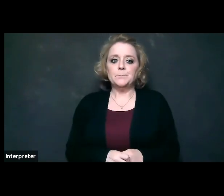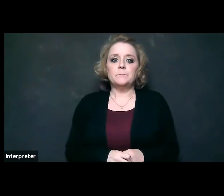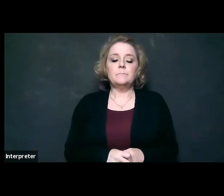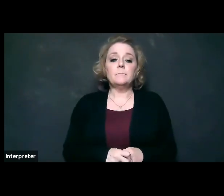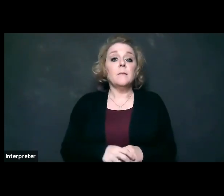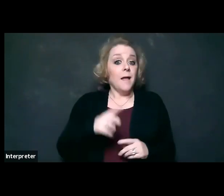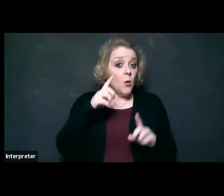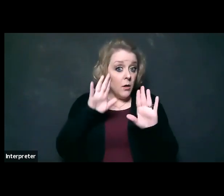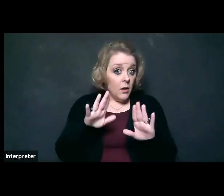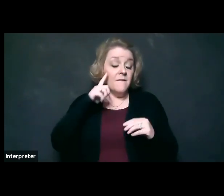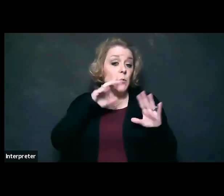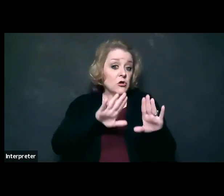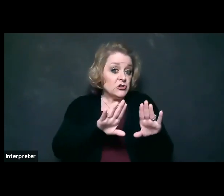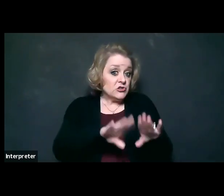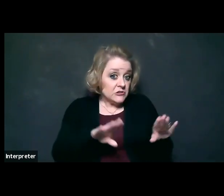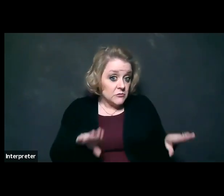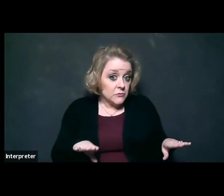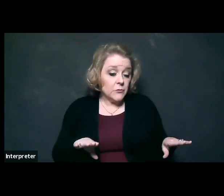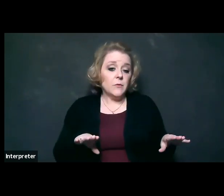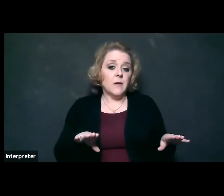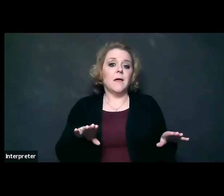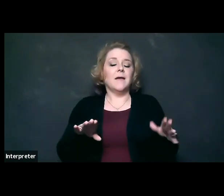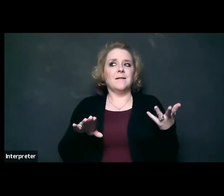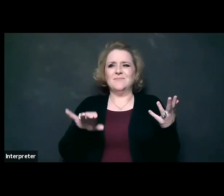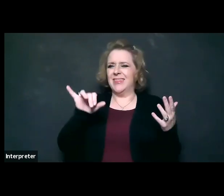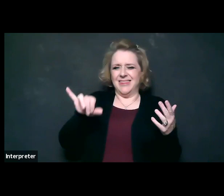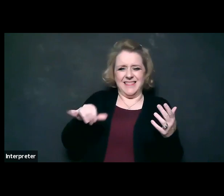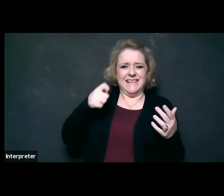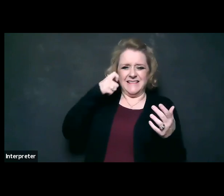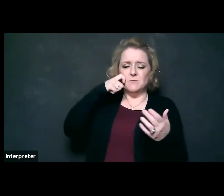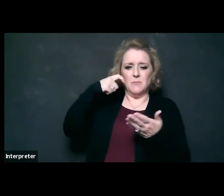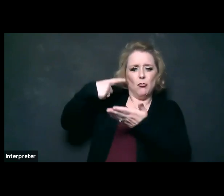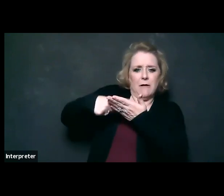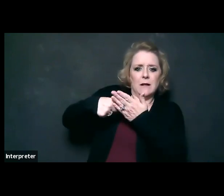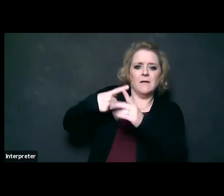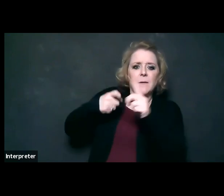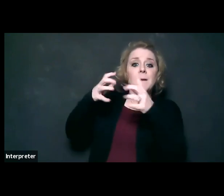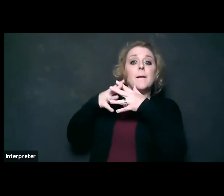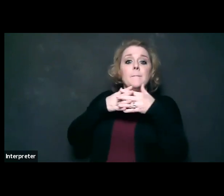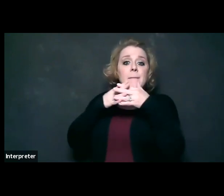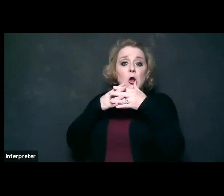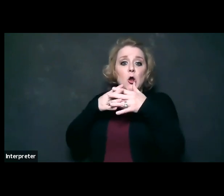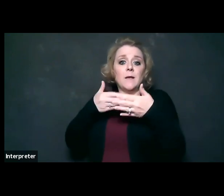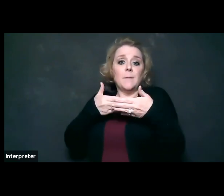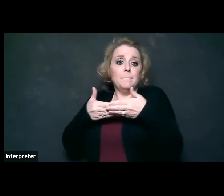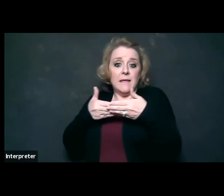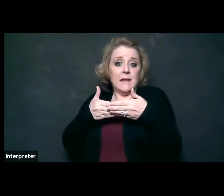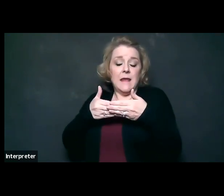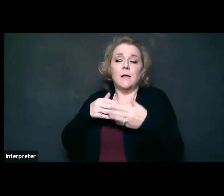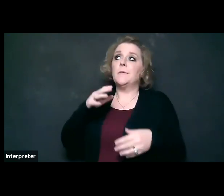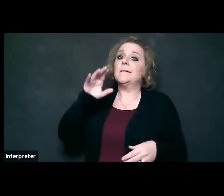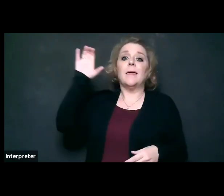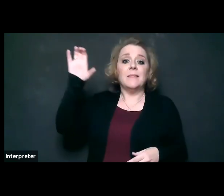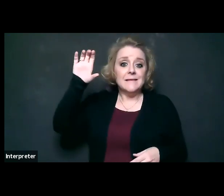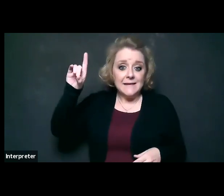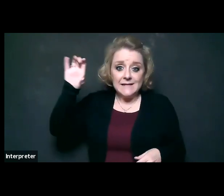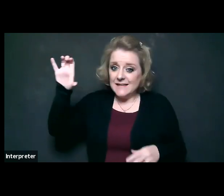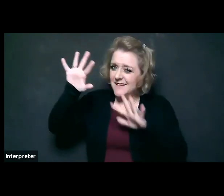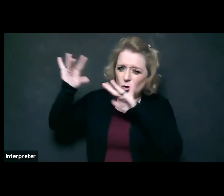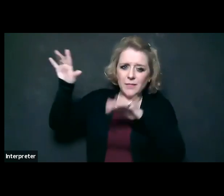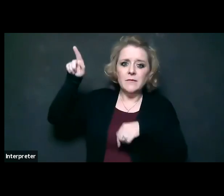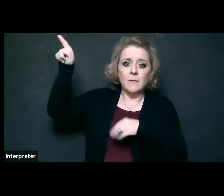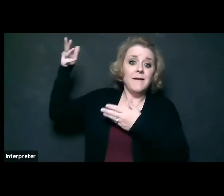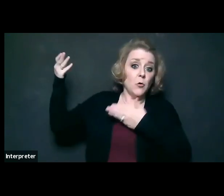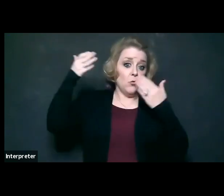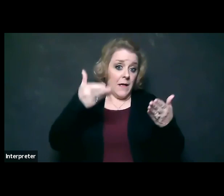to kids, the issue comes up, and this has been recommended by the American Academy of Pediatrics, the Center for Disease Control, that any child that is